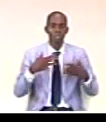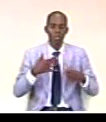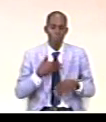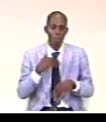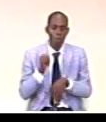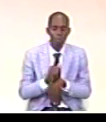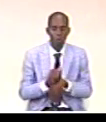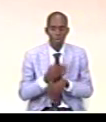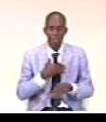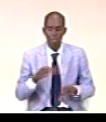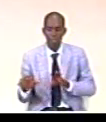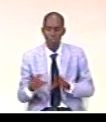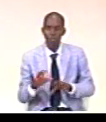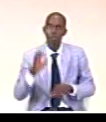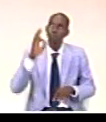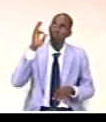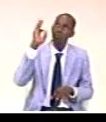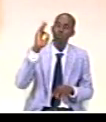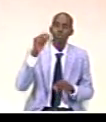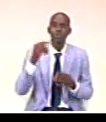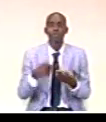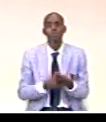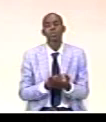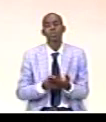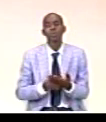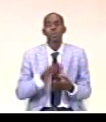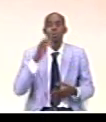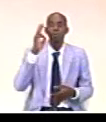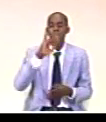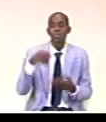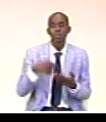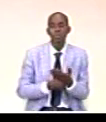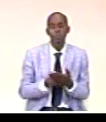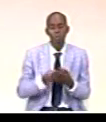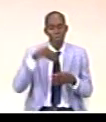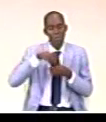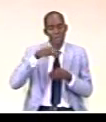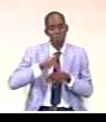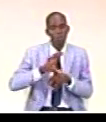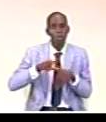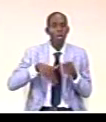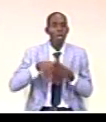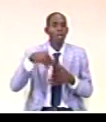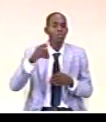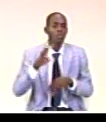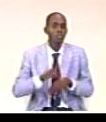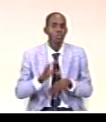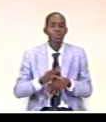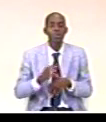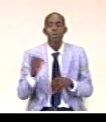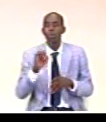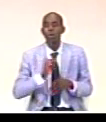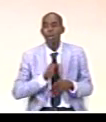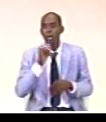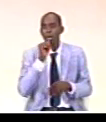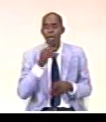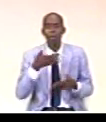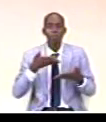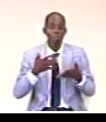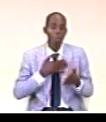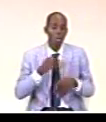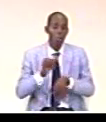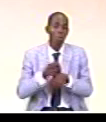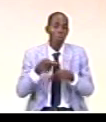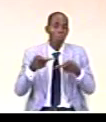the gospel within the church and without the church. In my workplace, let us see true Christianity. Let